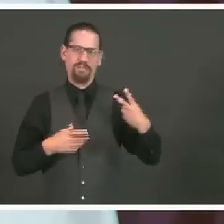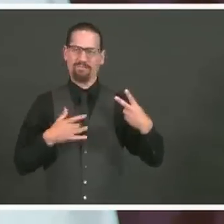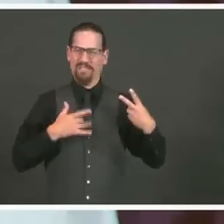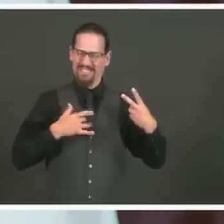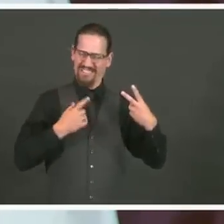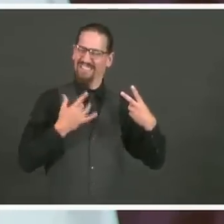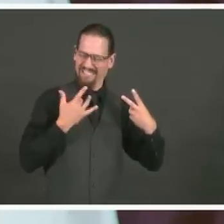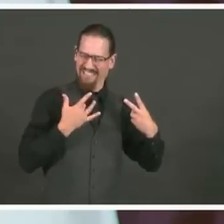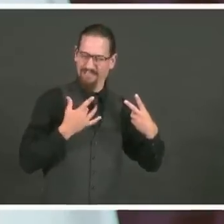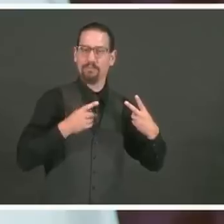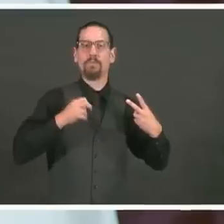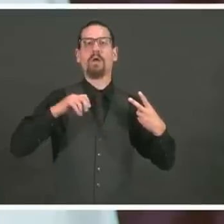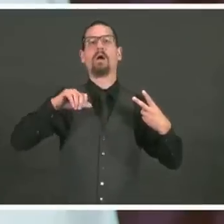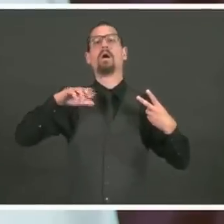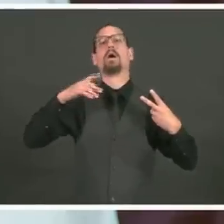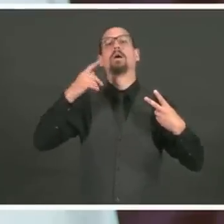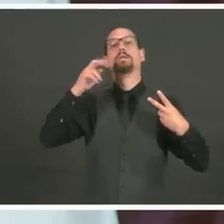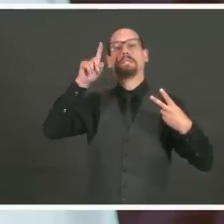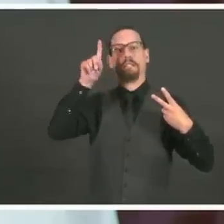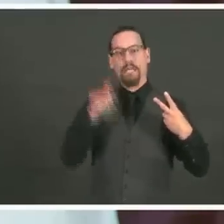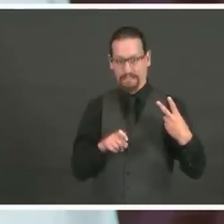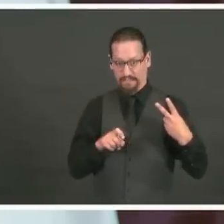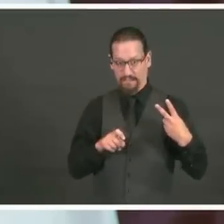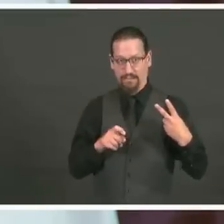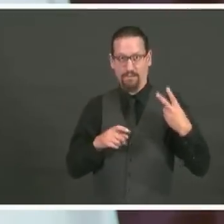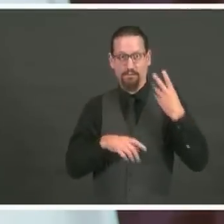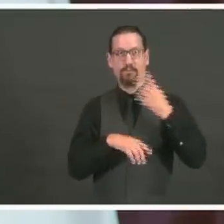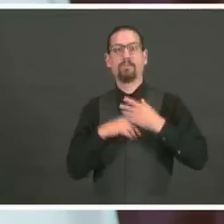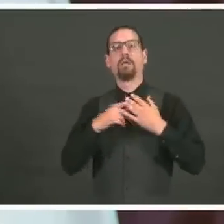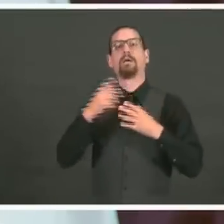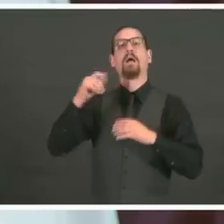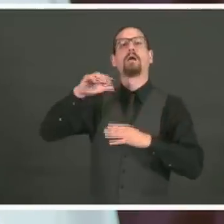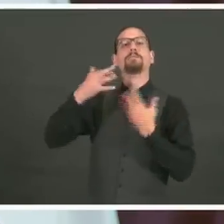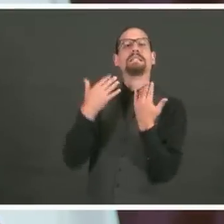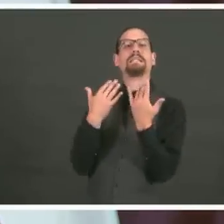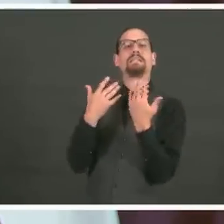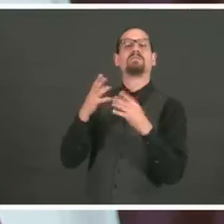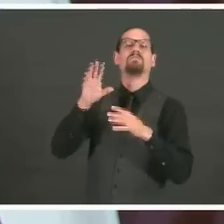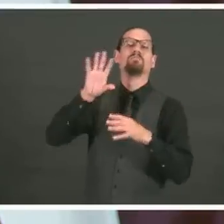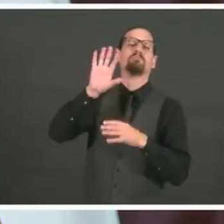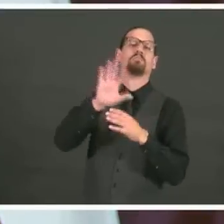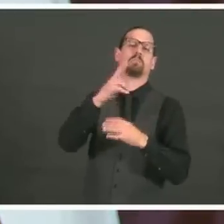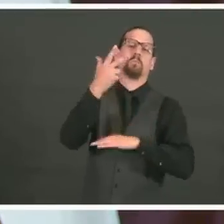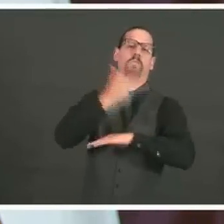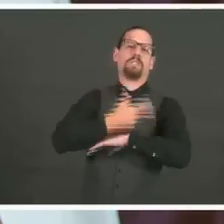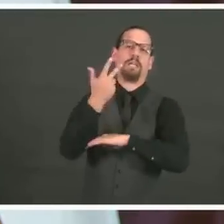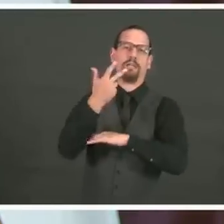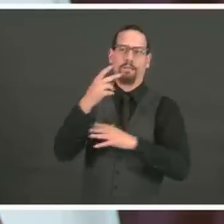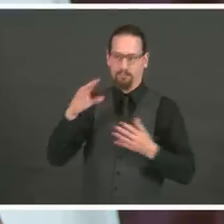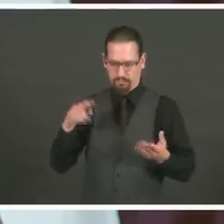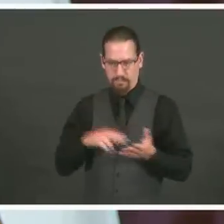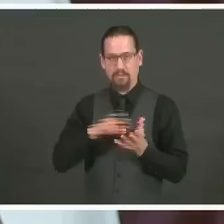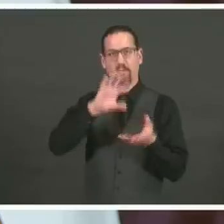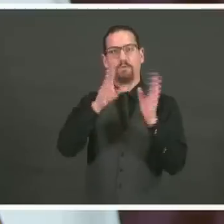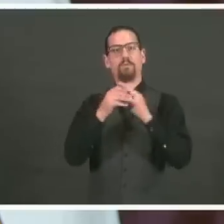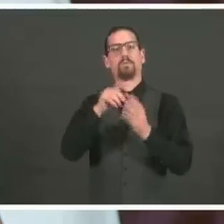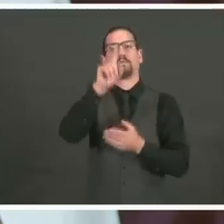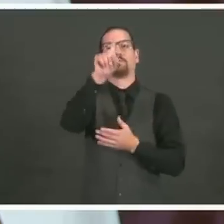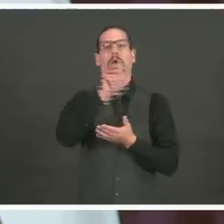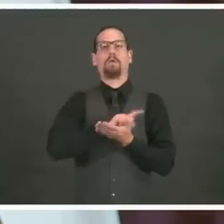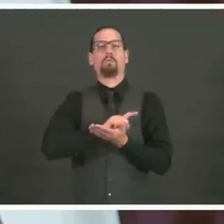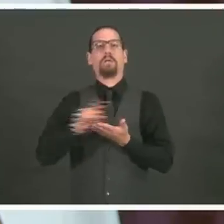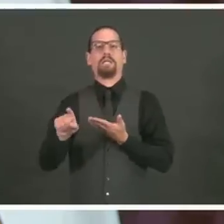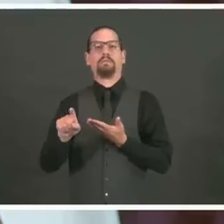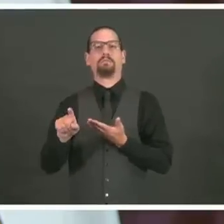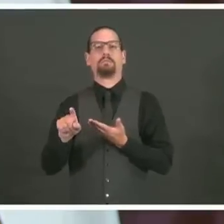The test turnaround time has been an area that we have struggled in the past month or month and a half, and I'm going to